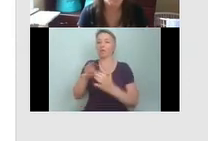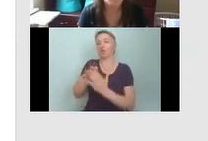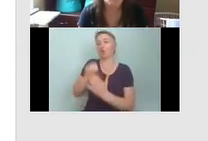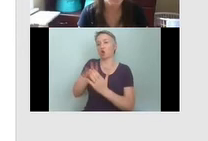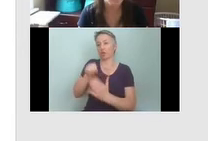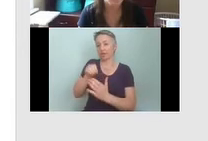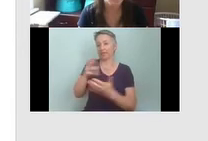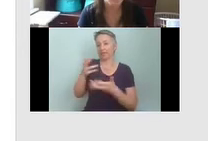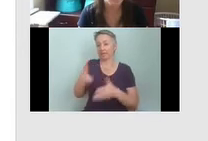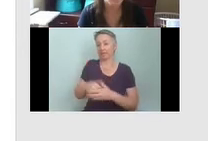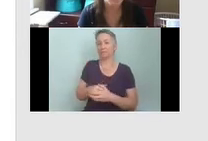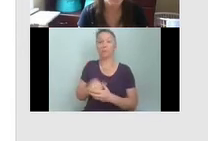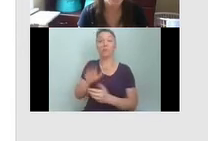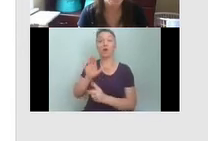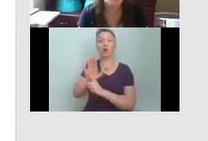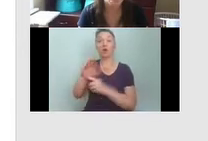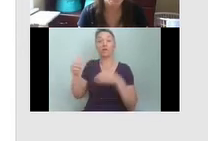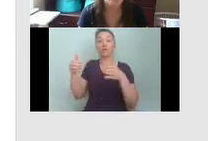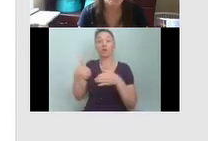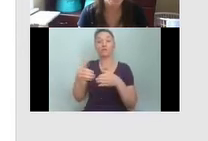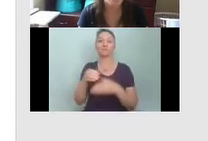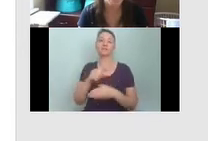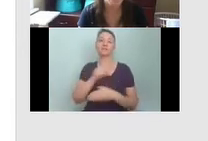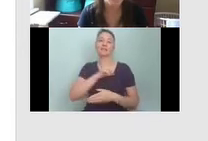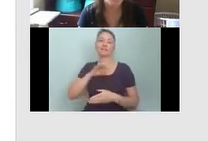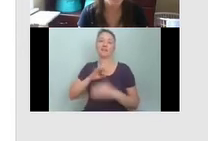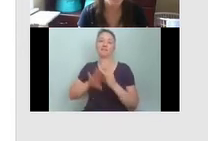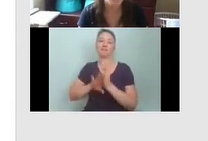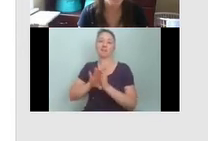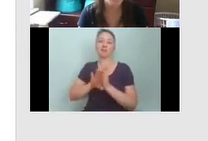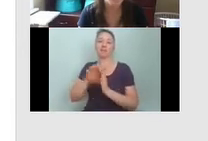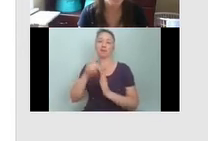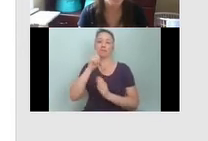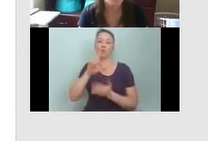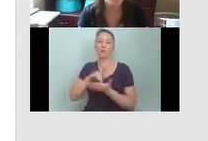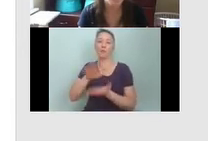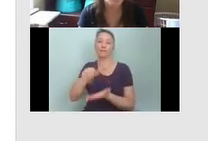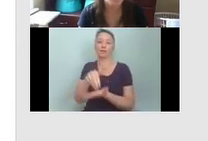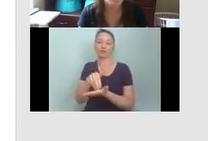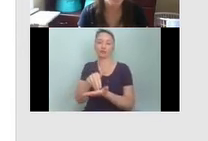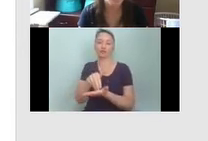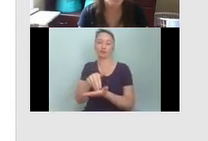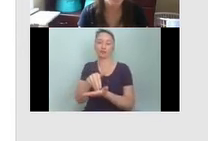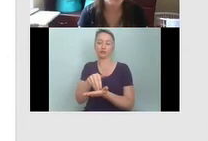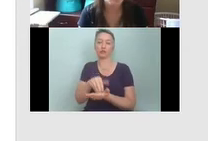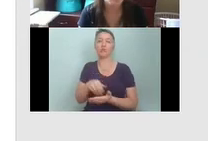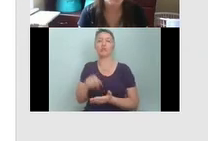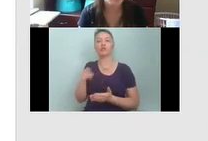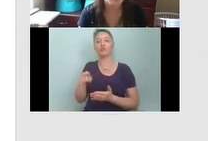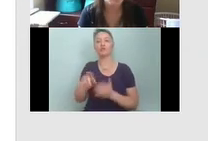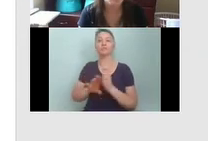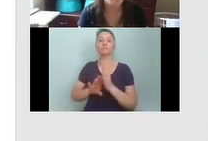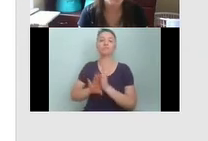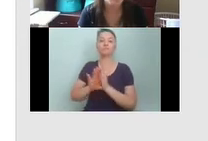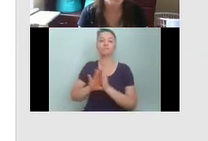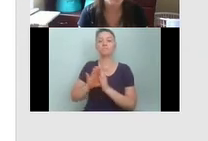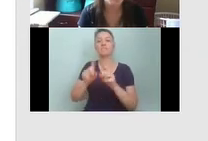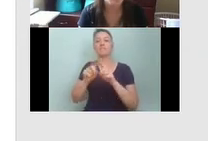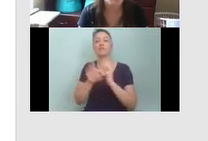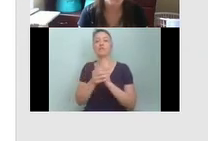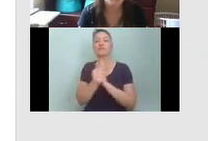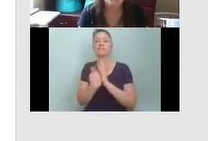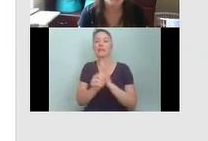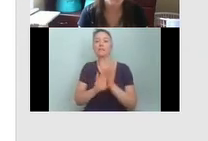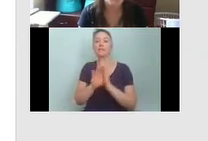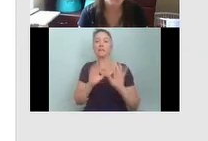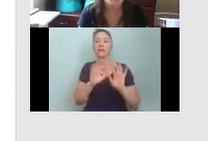And her focus is going to be on staff development at the medical center, where she'll be working on putting together and offering some skill development classes